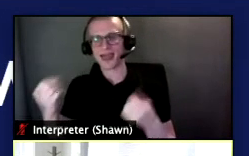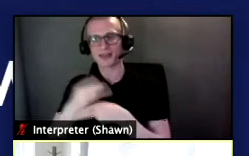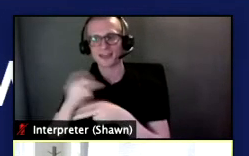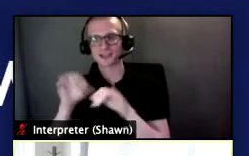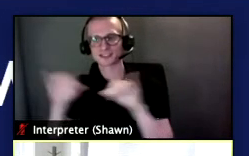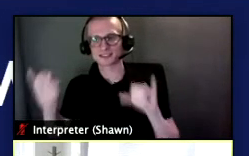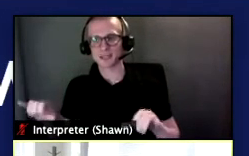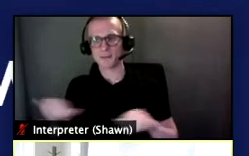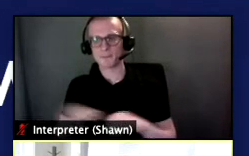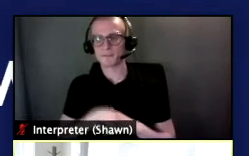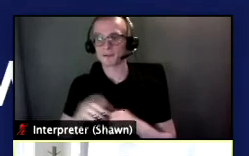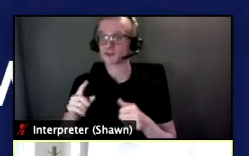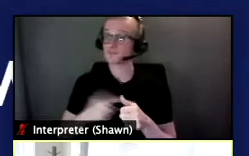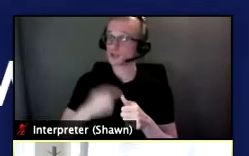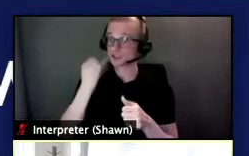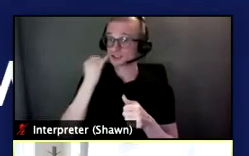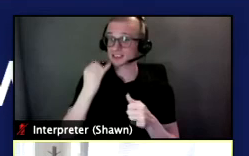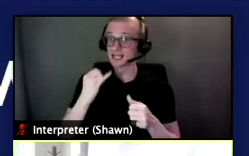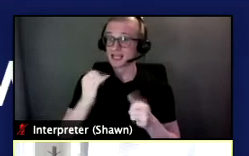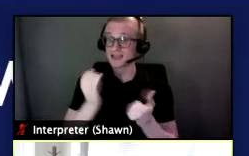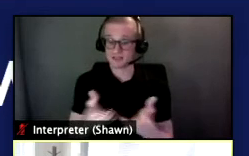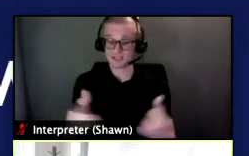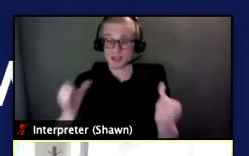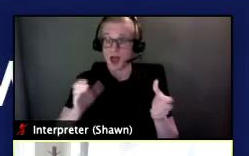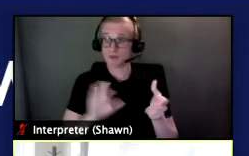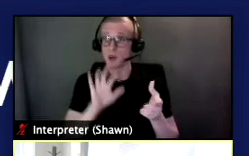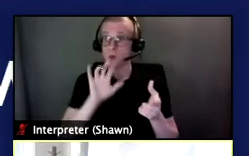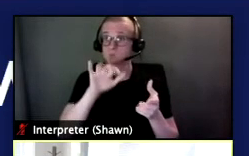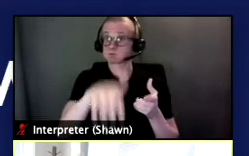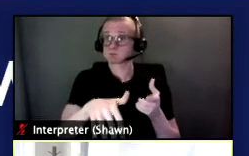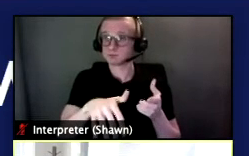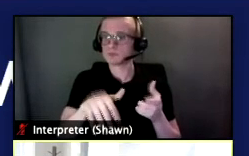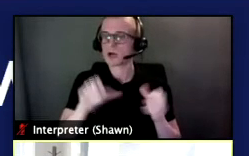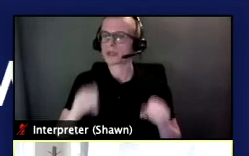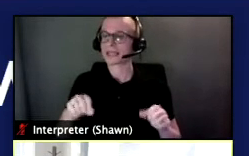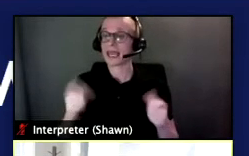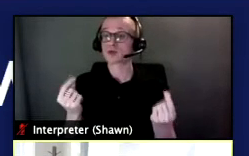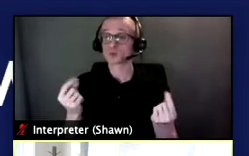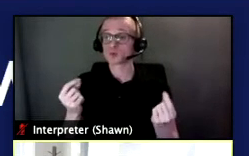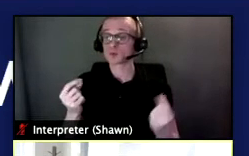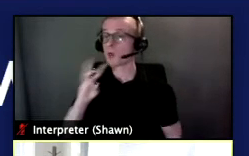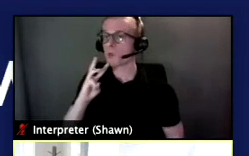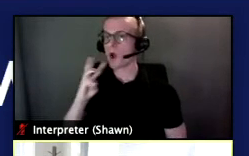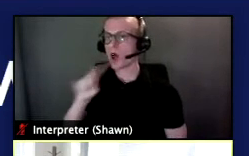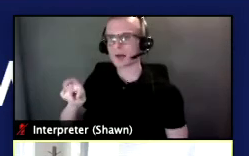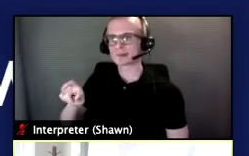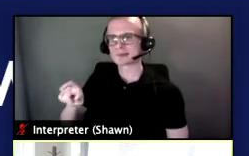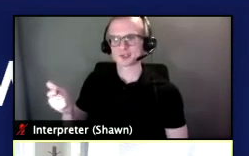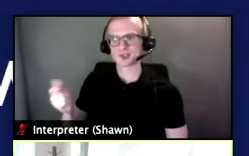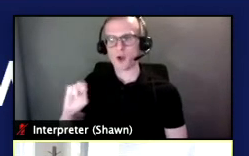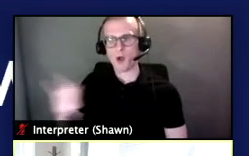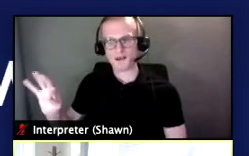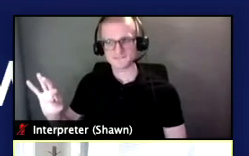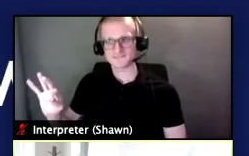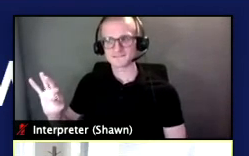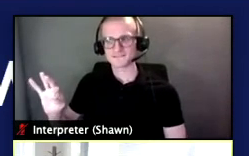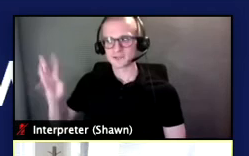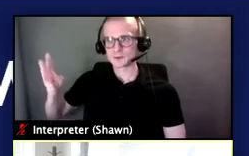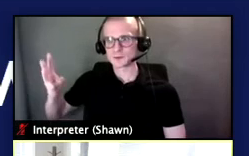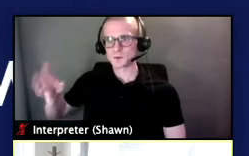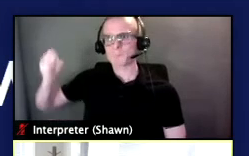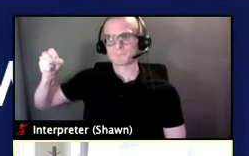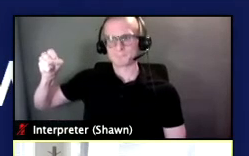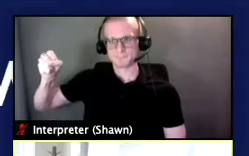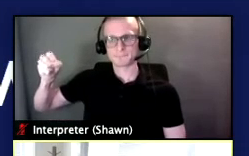the tub overflowing, we can turn down the flow, right? Turn off the water that's flowing into it. And that